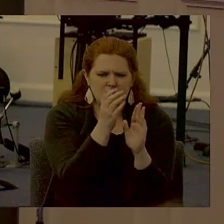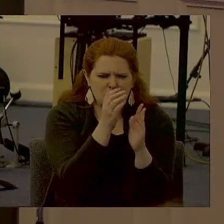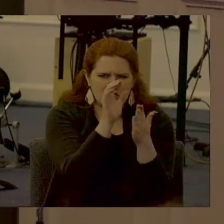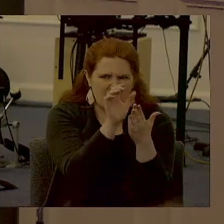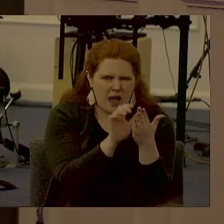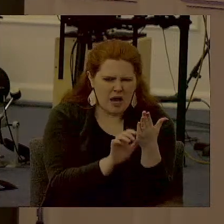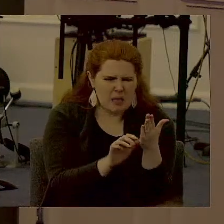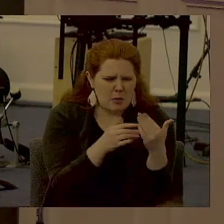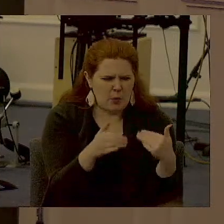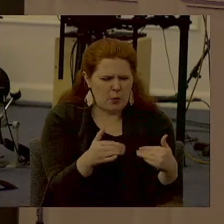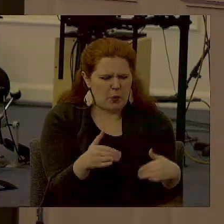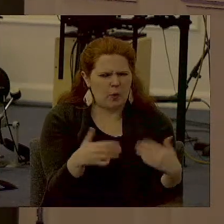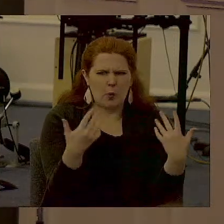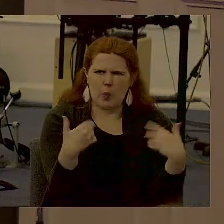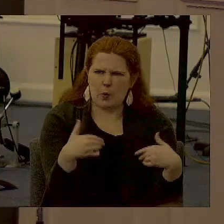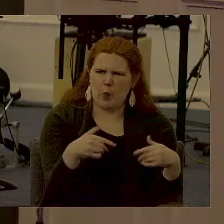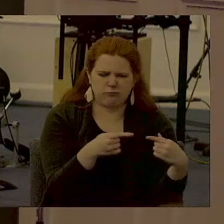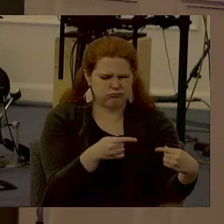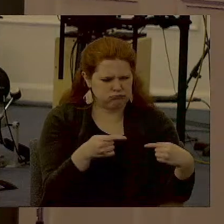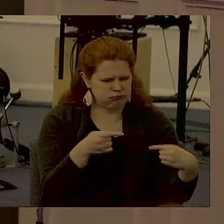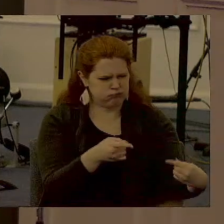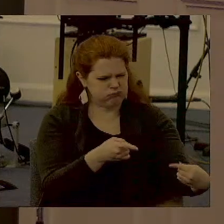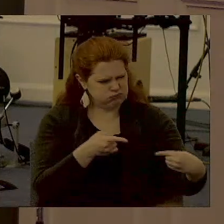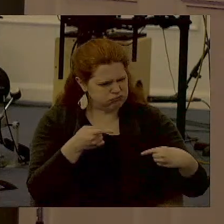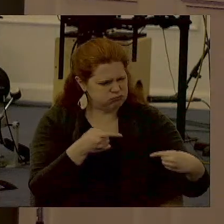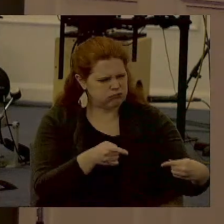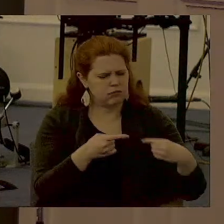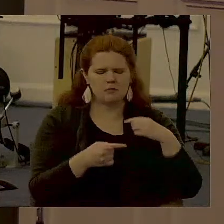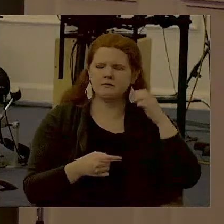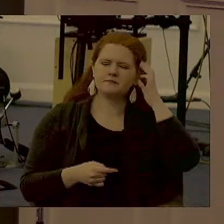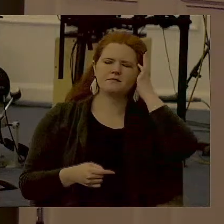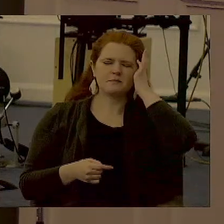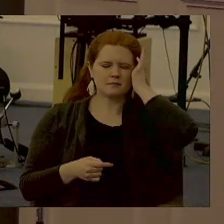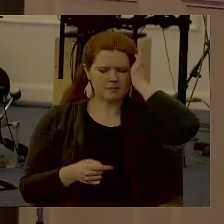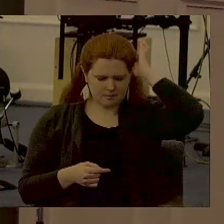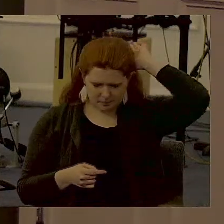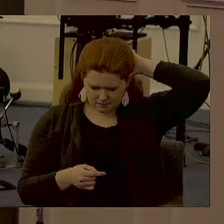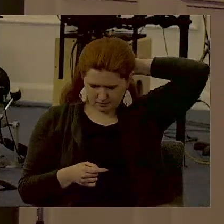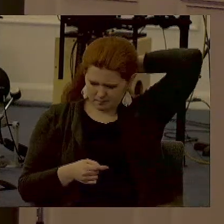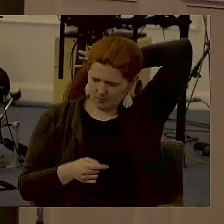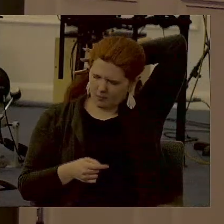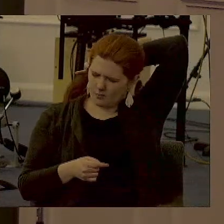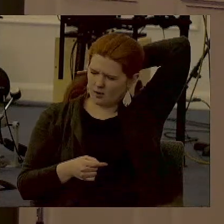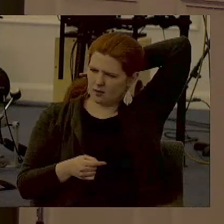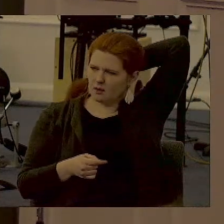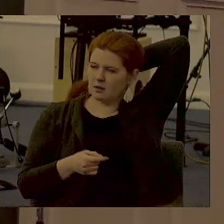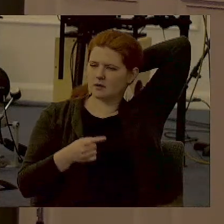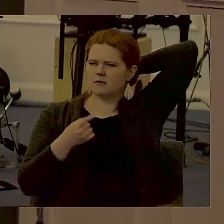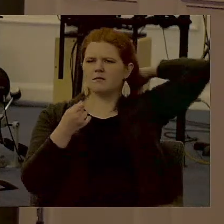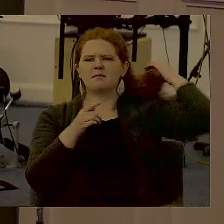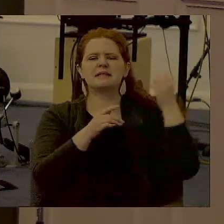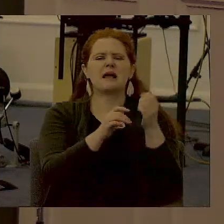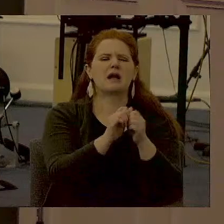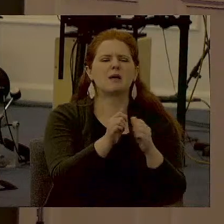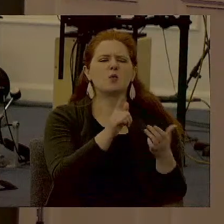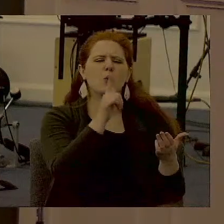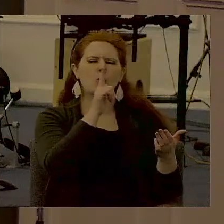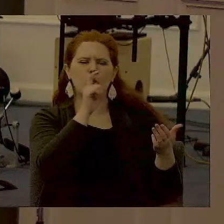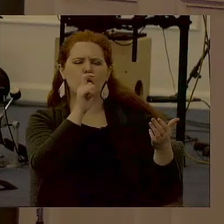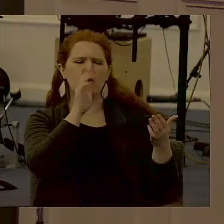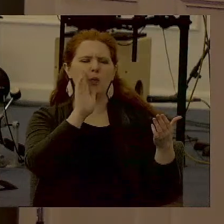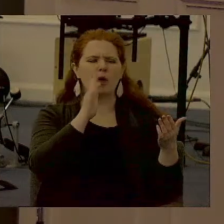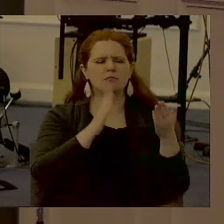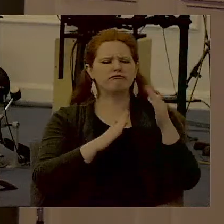chapters, comes in the fact that there is this posturing and this competition for who is going to be the